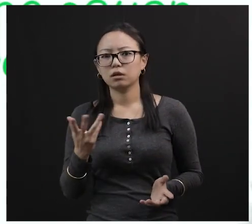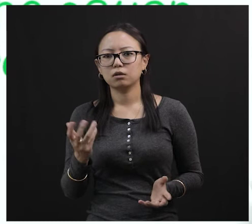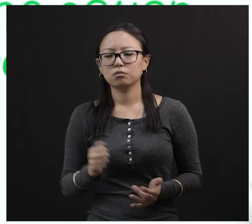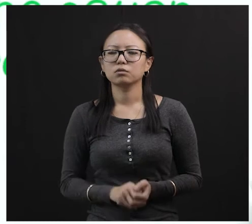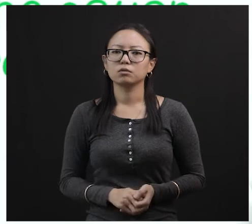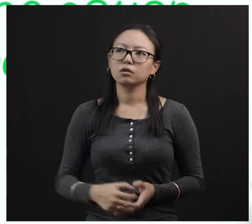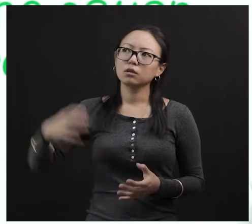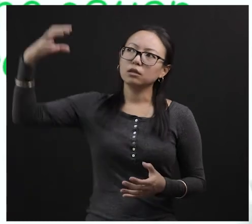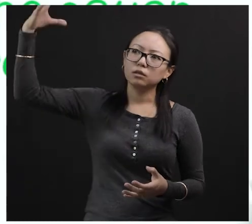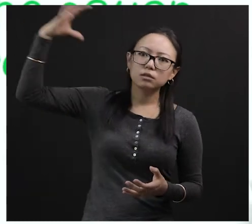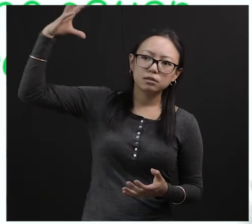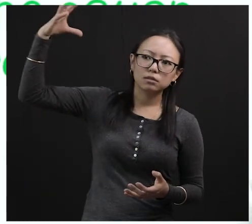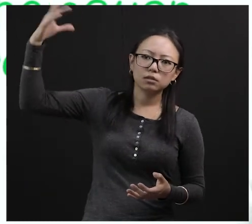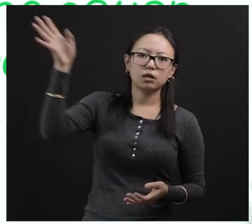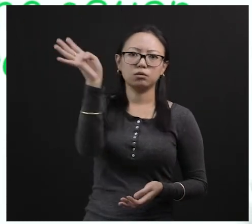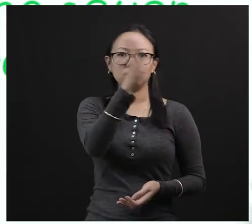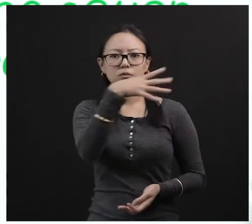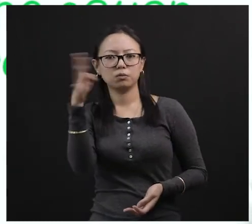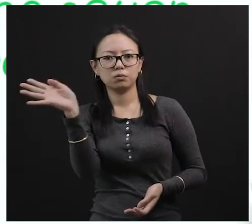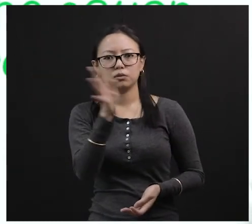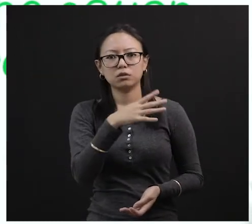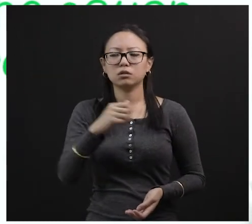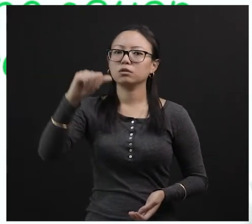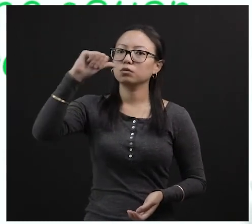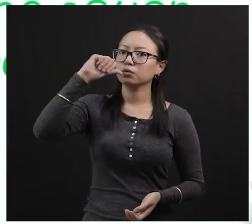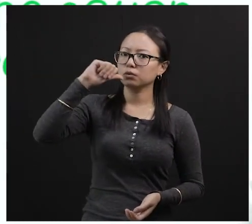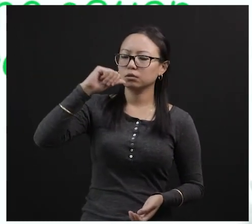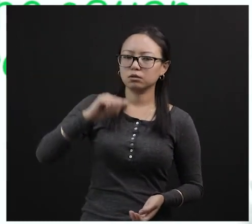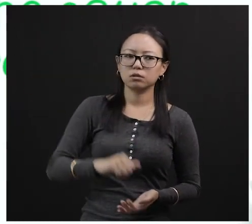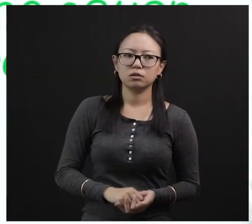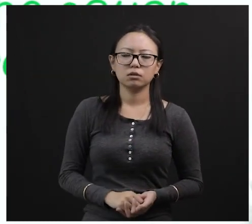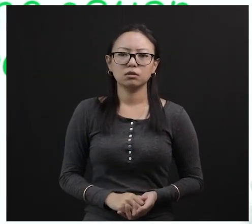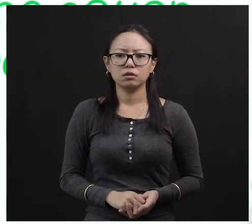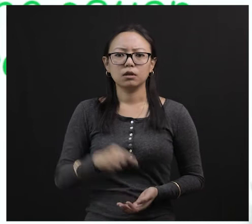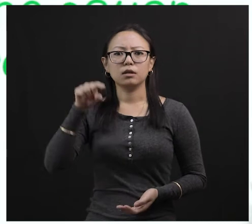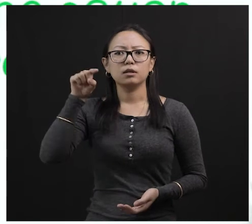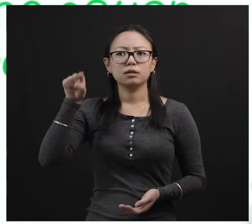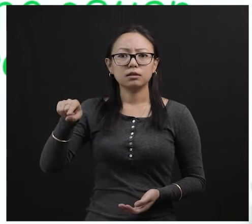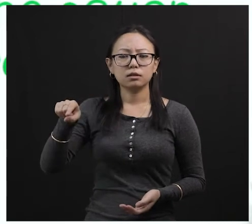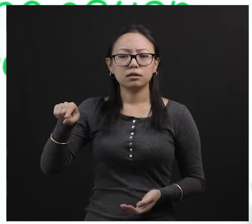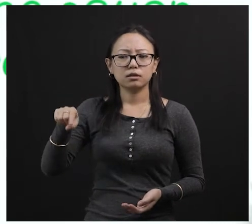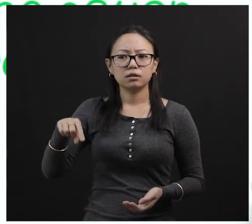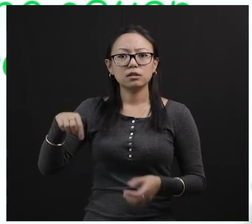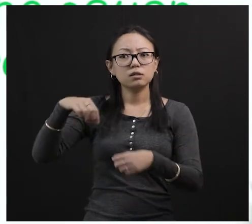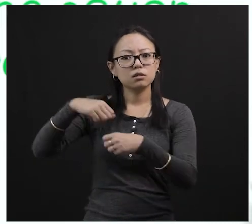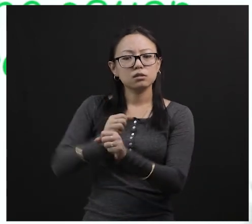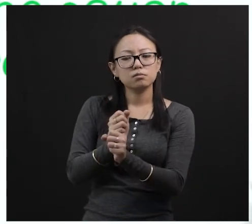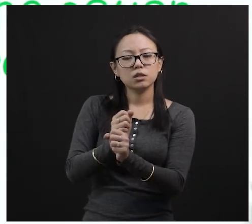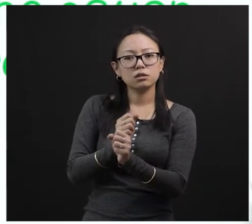the sun, the wind, and water. And this process is known